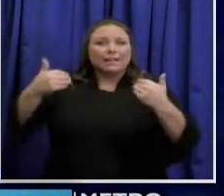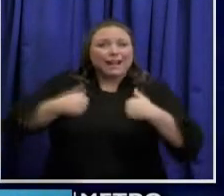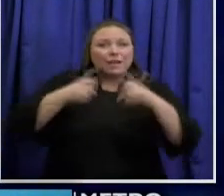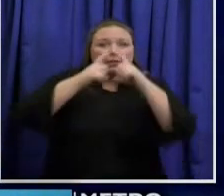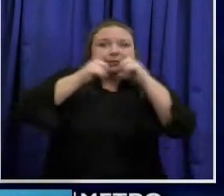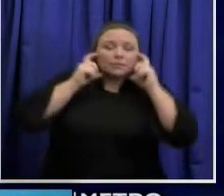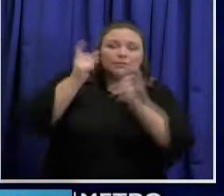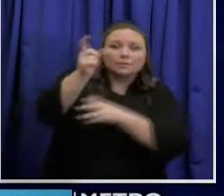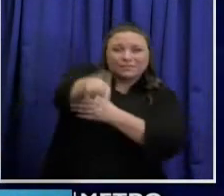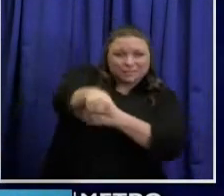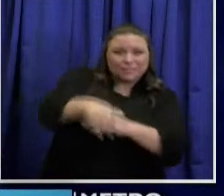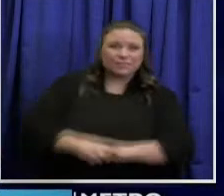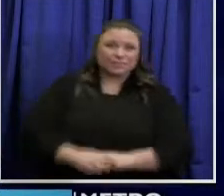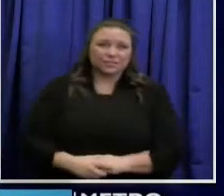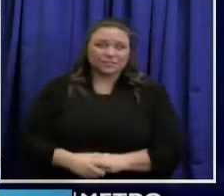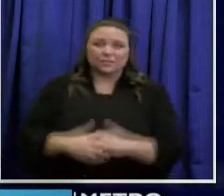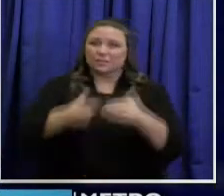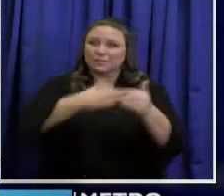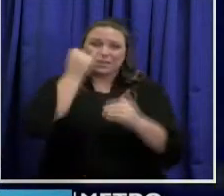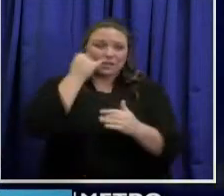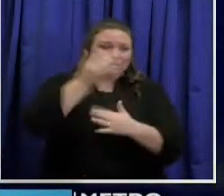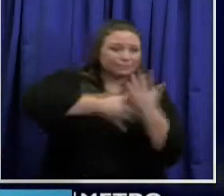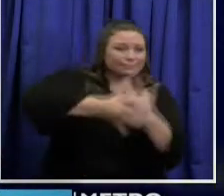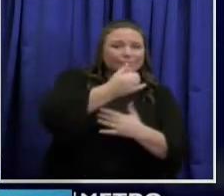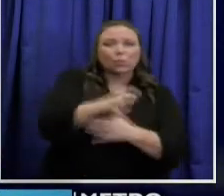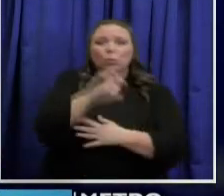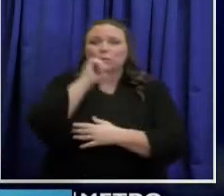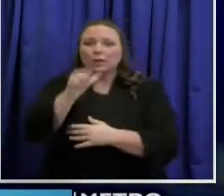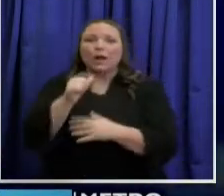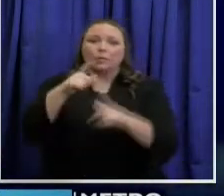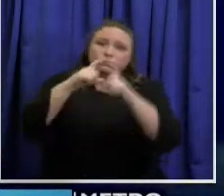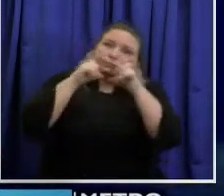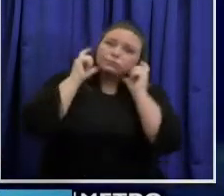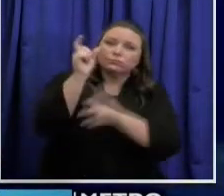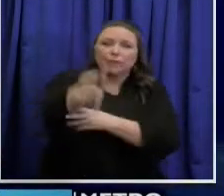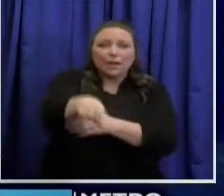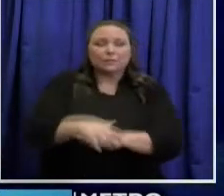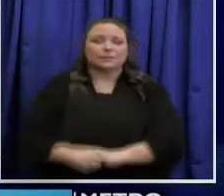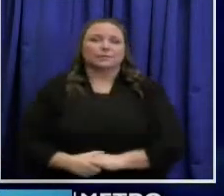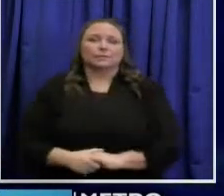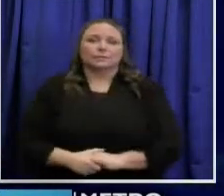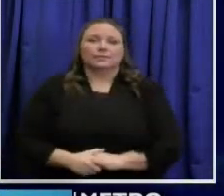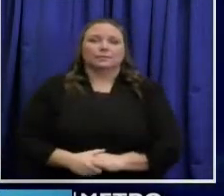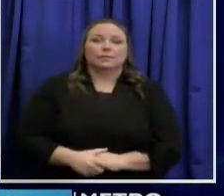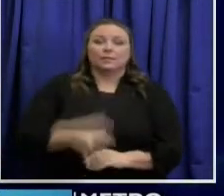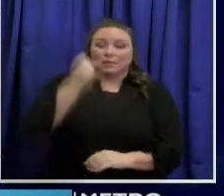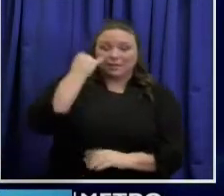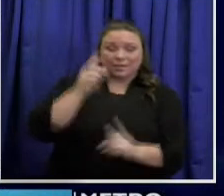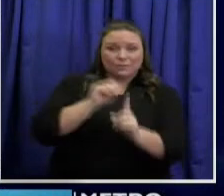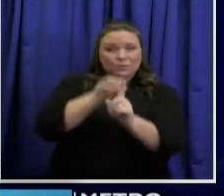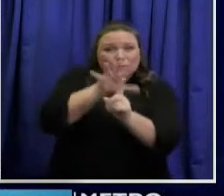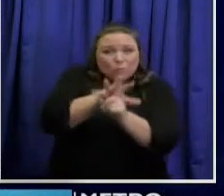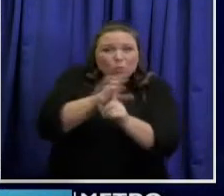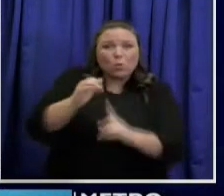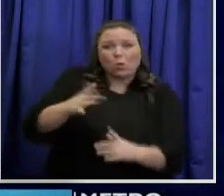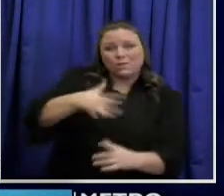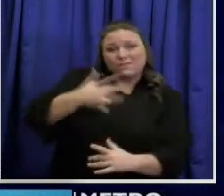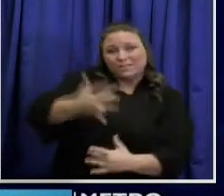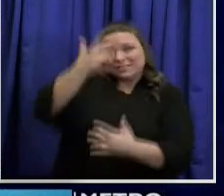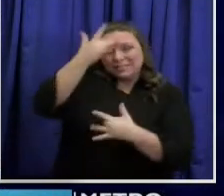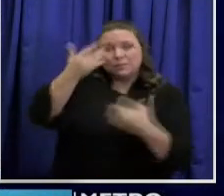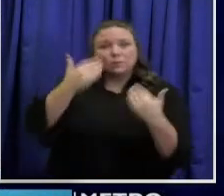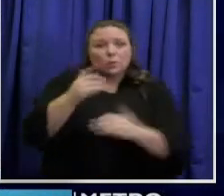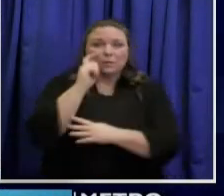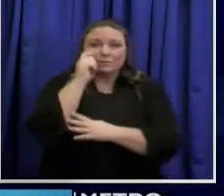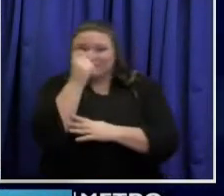your mask when you're with people outside your household. Please get tested if you've been exposed or have symptoms. And if you're